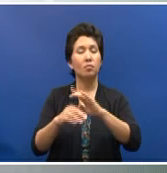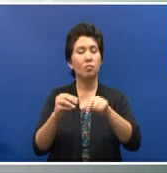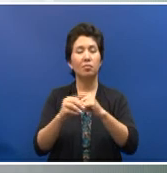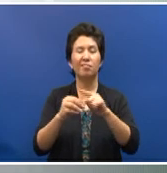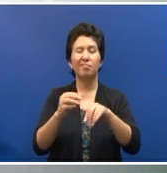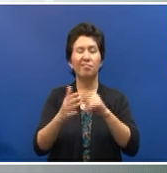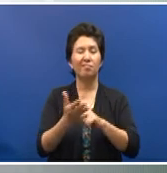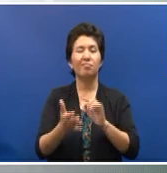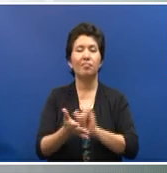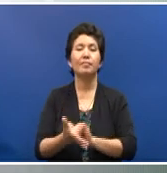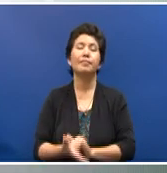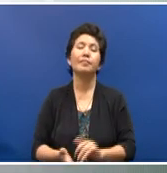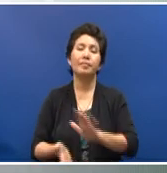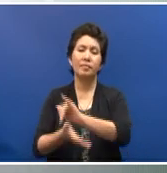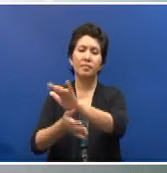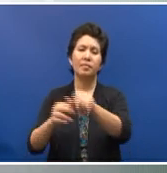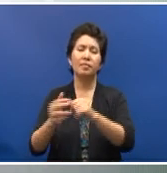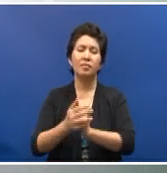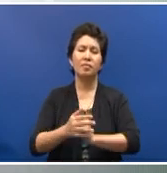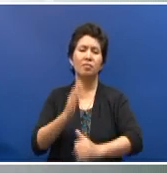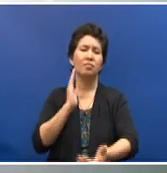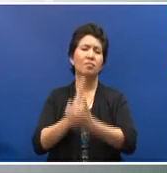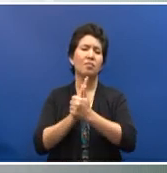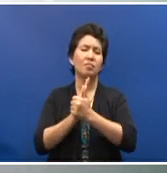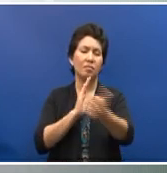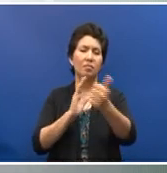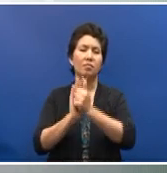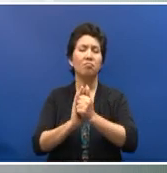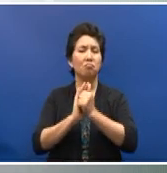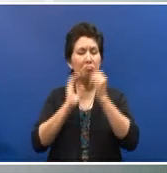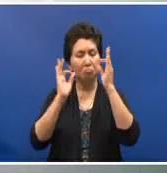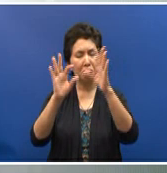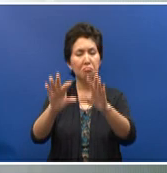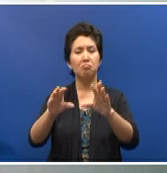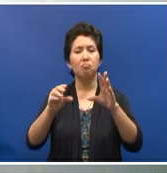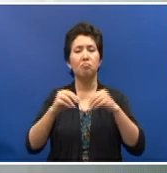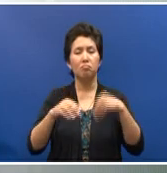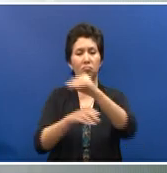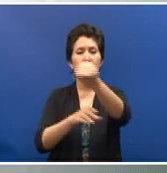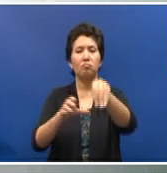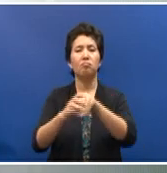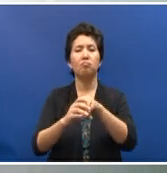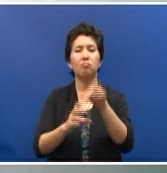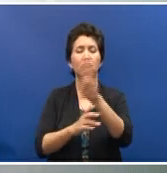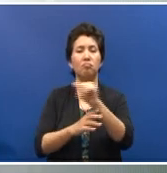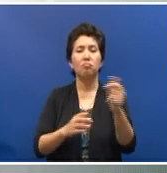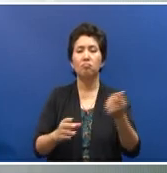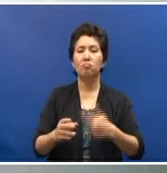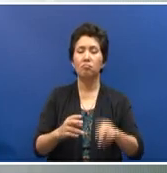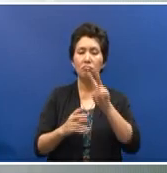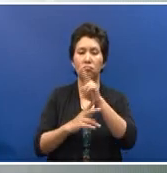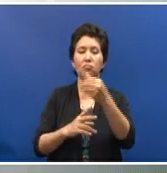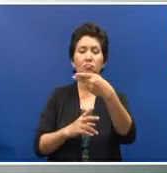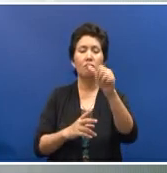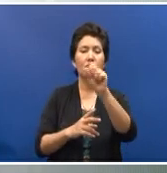And areas of potential social inequality here may include voting rights, freedom of